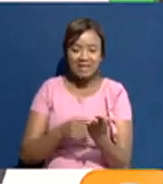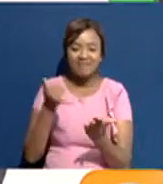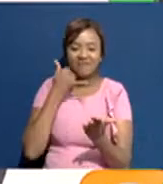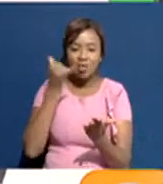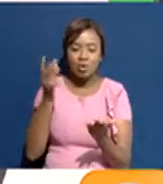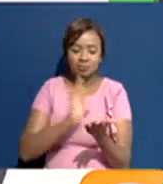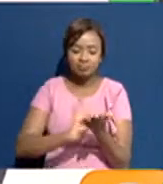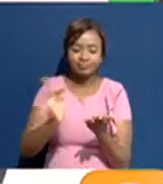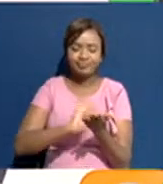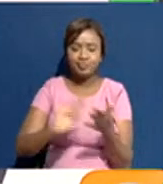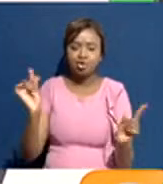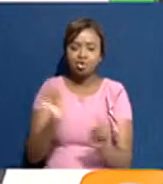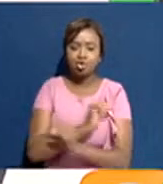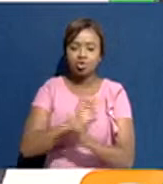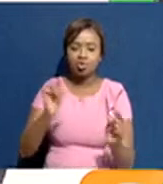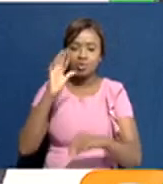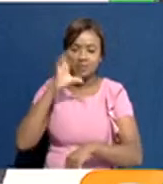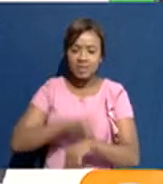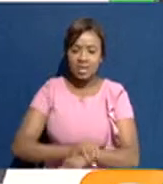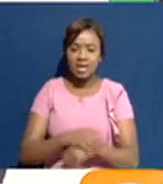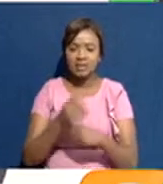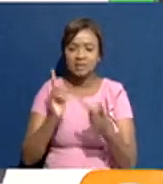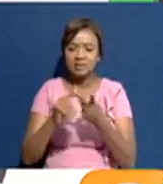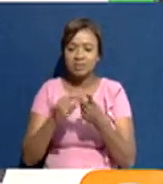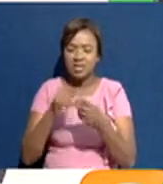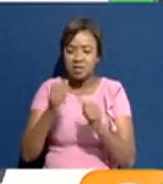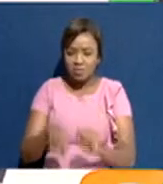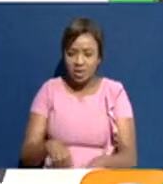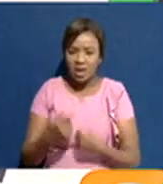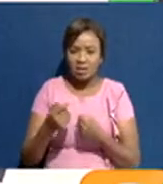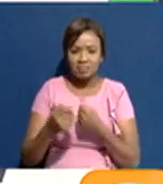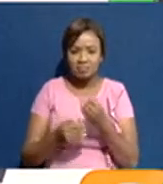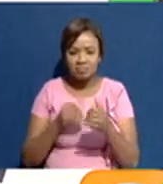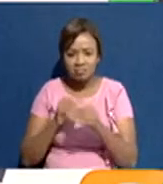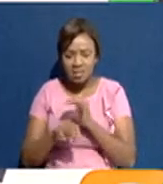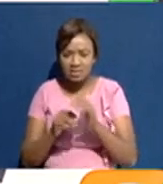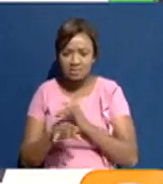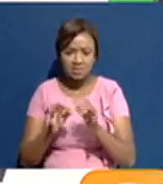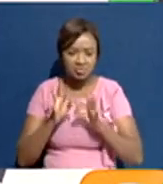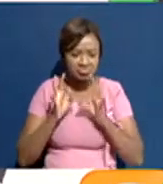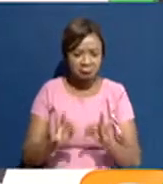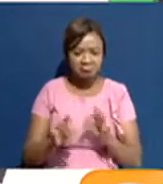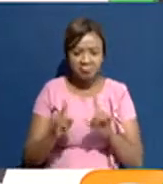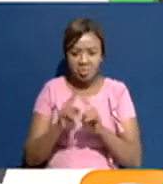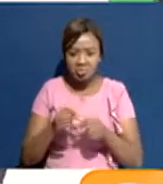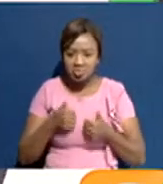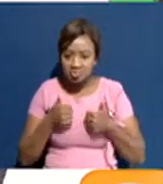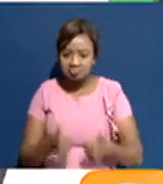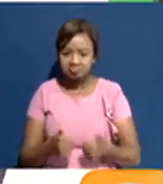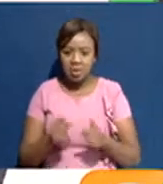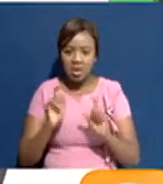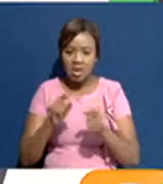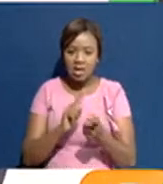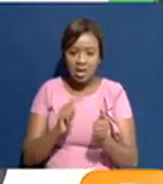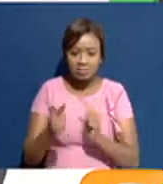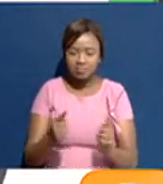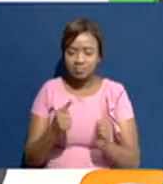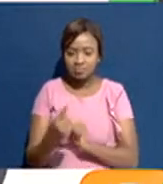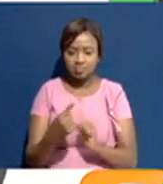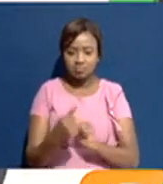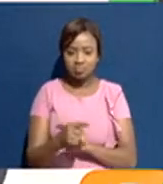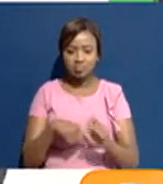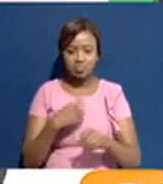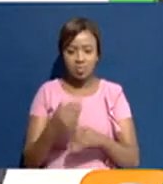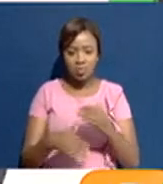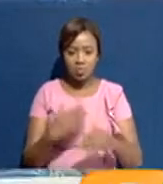want a product that serves their needs. They want a product that is fun, that is exciting, that is convenient, and that evolves over time.